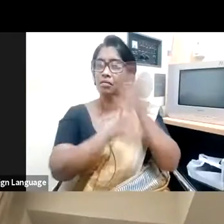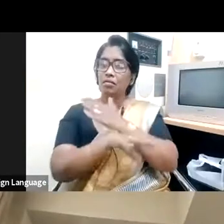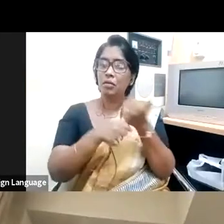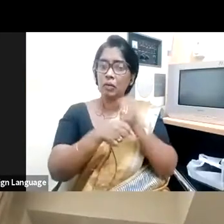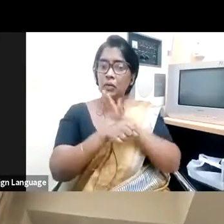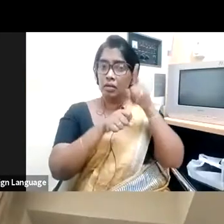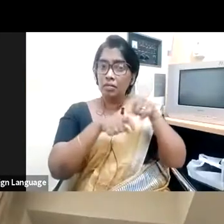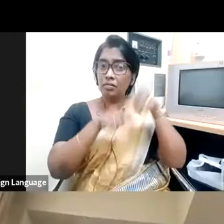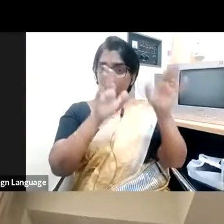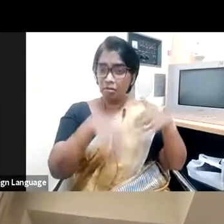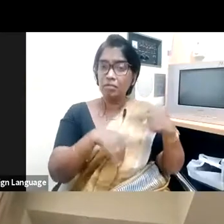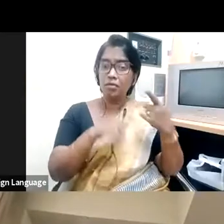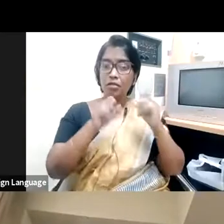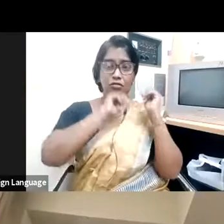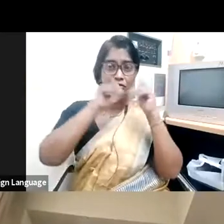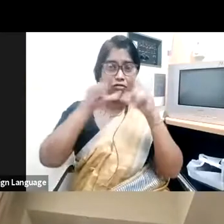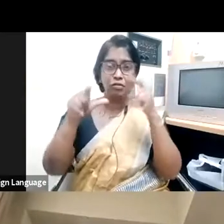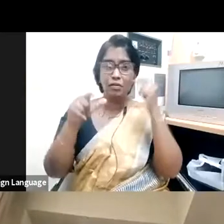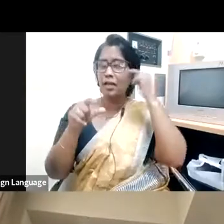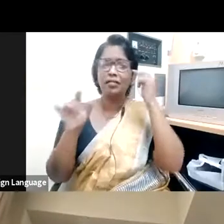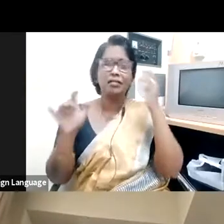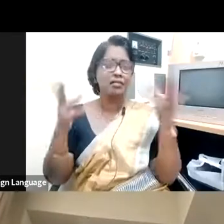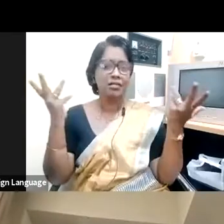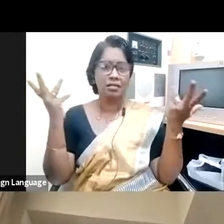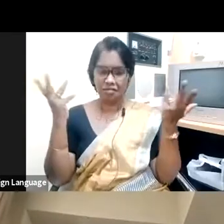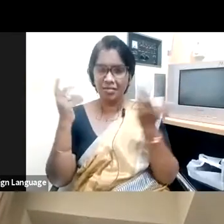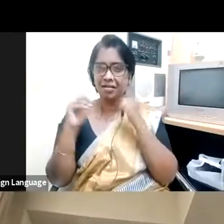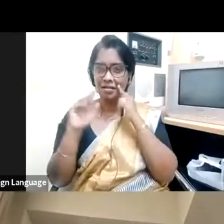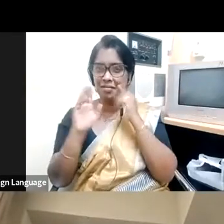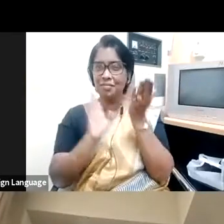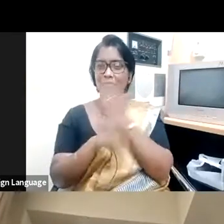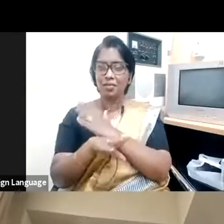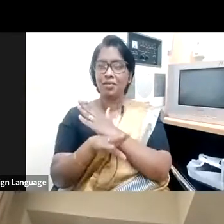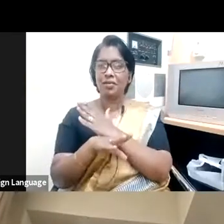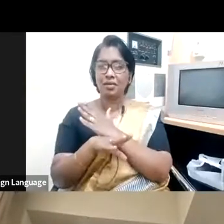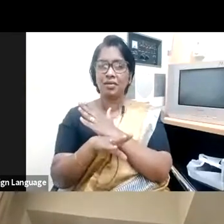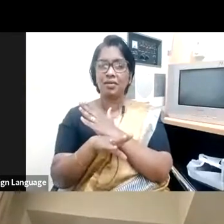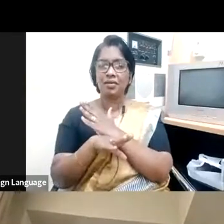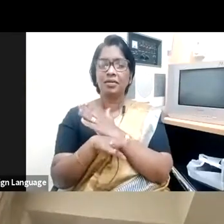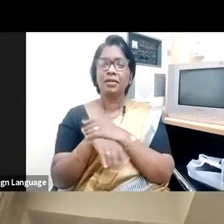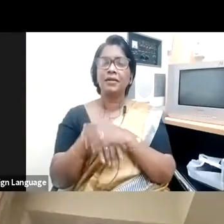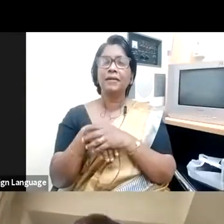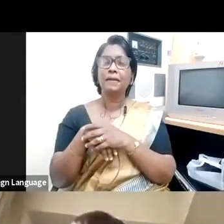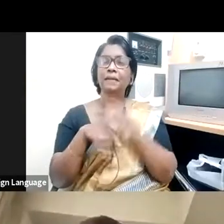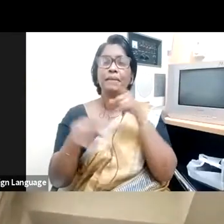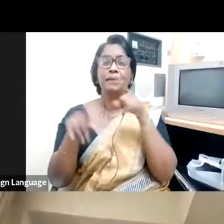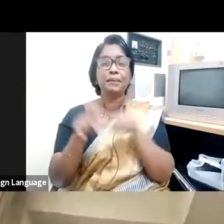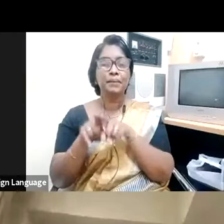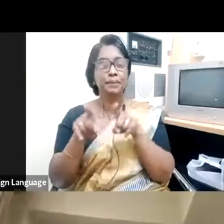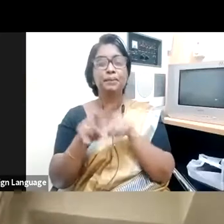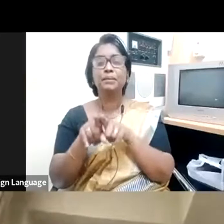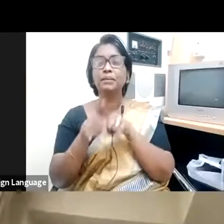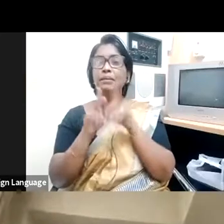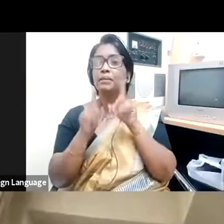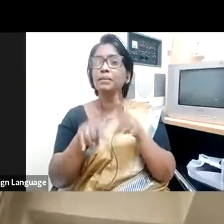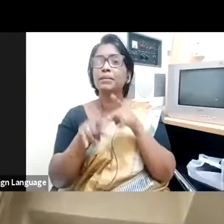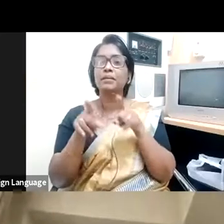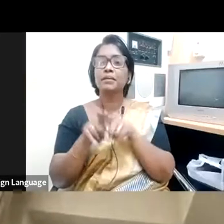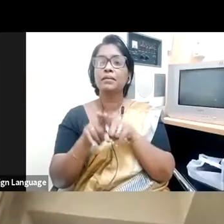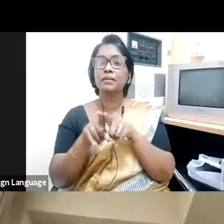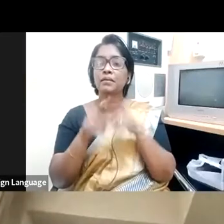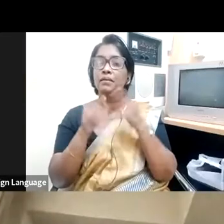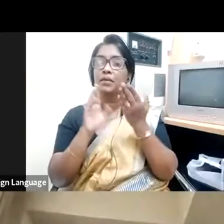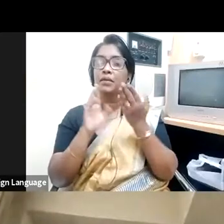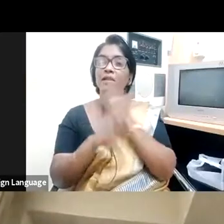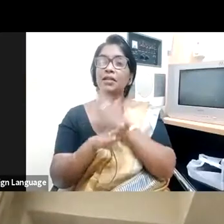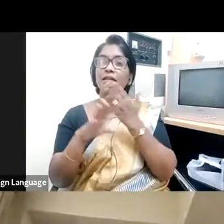talk about his experiences. That would have been a bit of a tough one. We would have had to invite Joe to Sri Lanka, and that would have been,